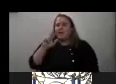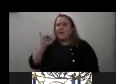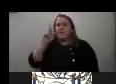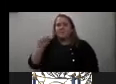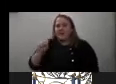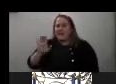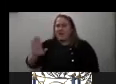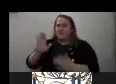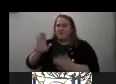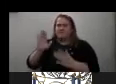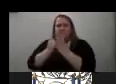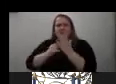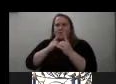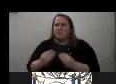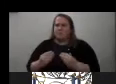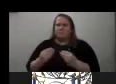artistry so much and loved her.